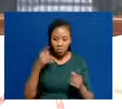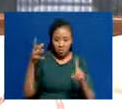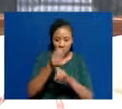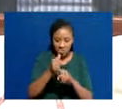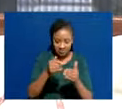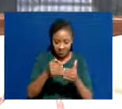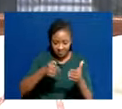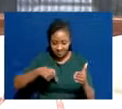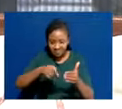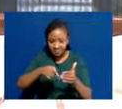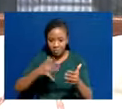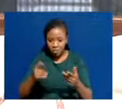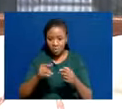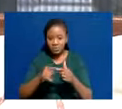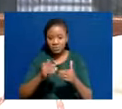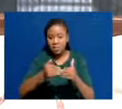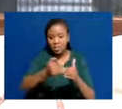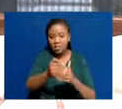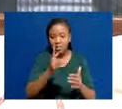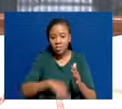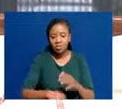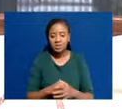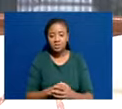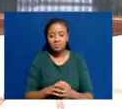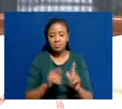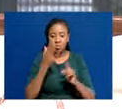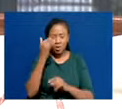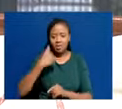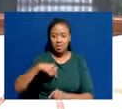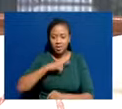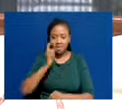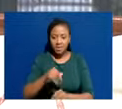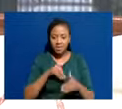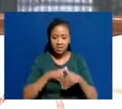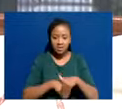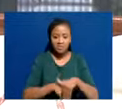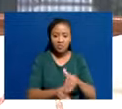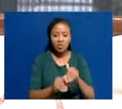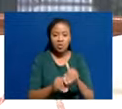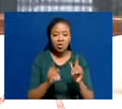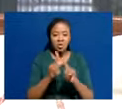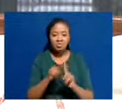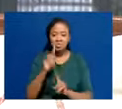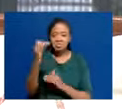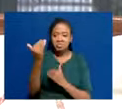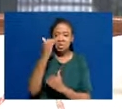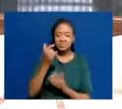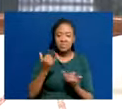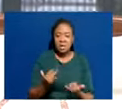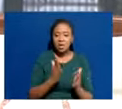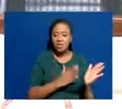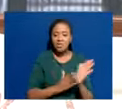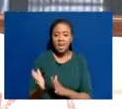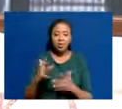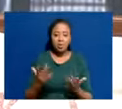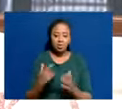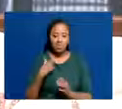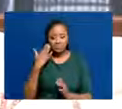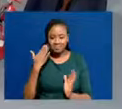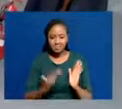in the middle term, in the long term. Because you must be guided by that, Yeah. I saw you asking, what's the plan? This is the plan.